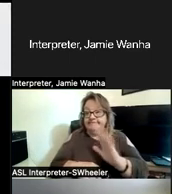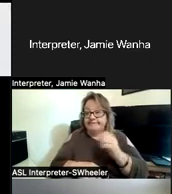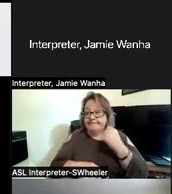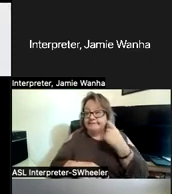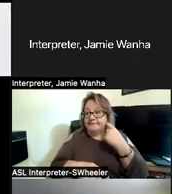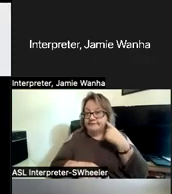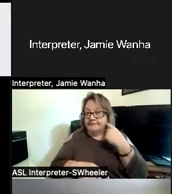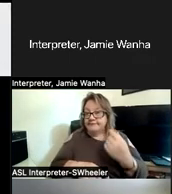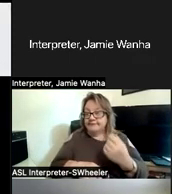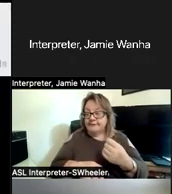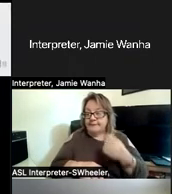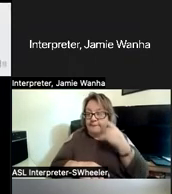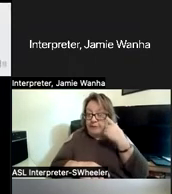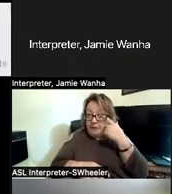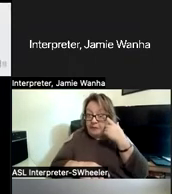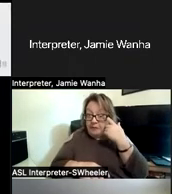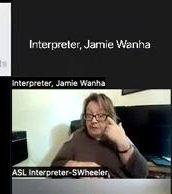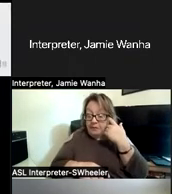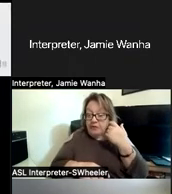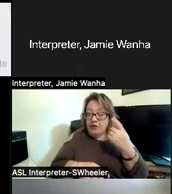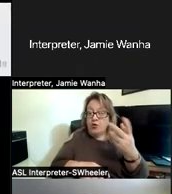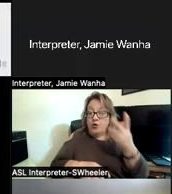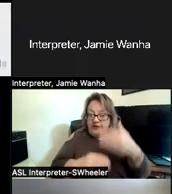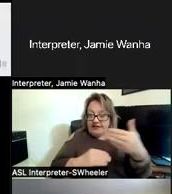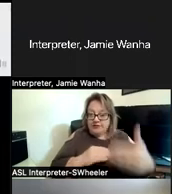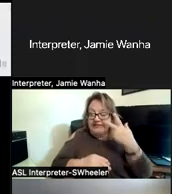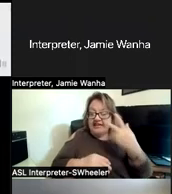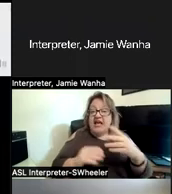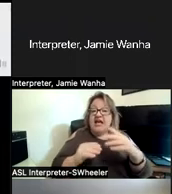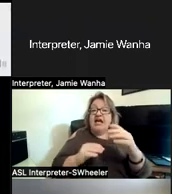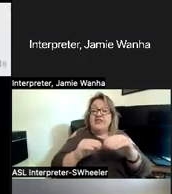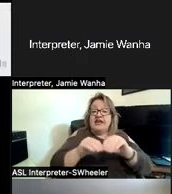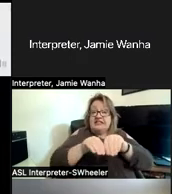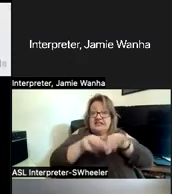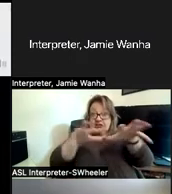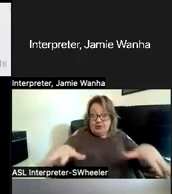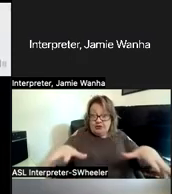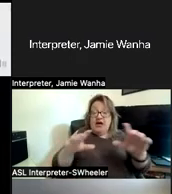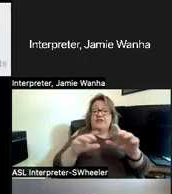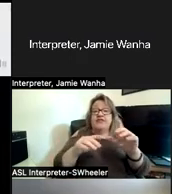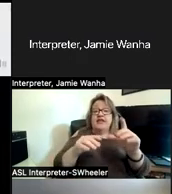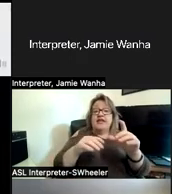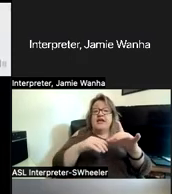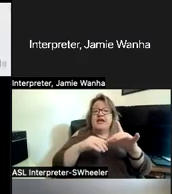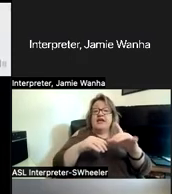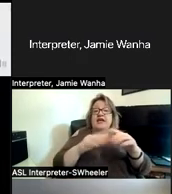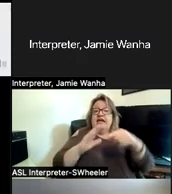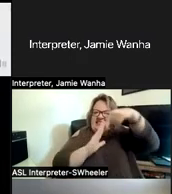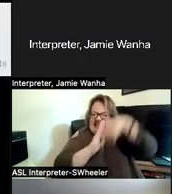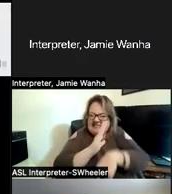So in the next slide, we are going to see the distribution of the earthquake intensities in the